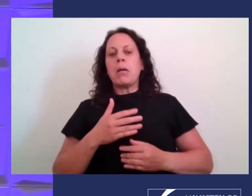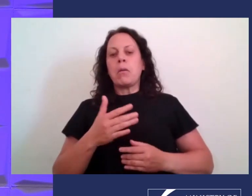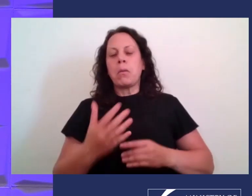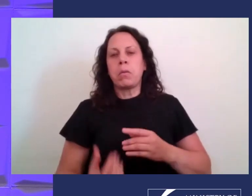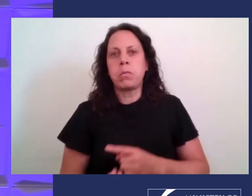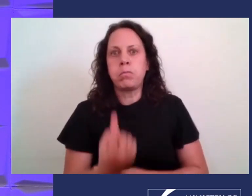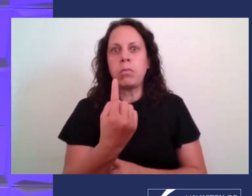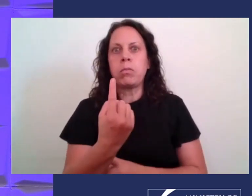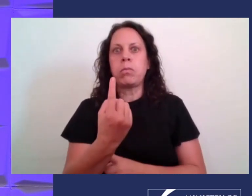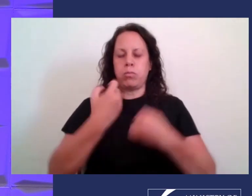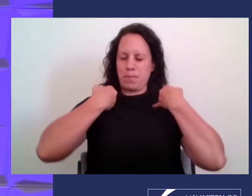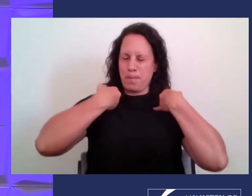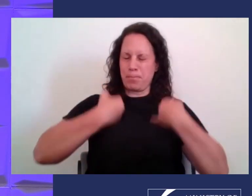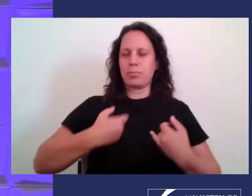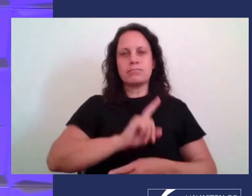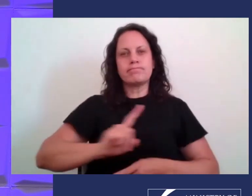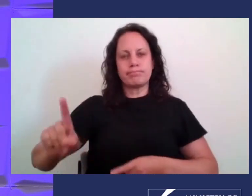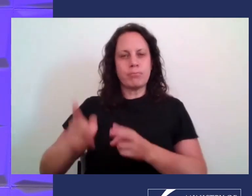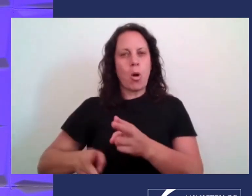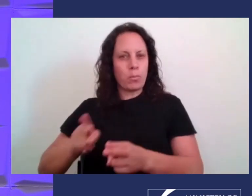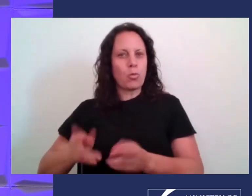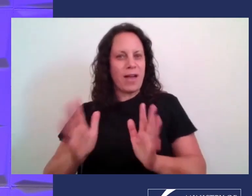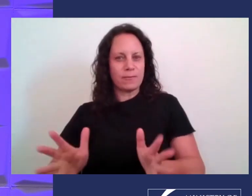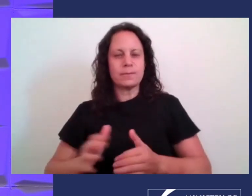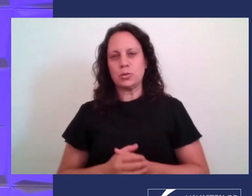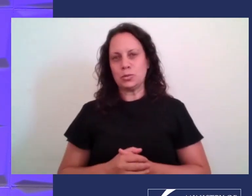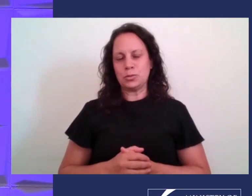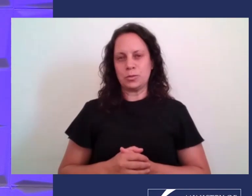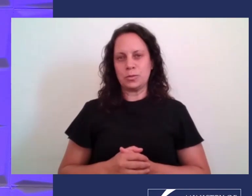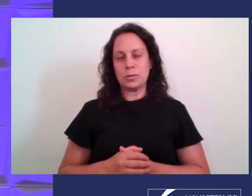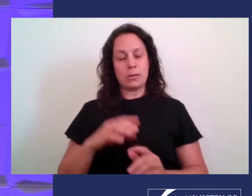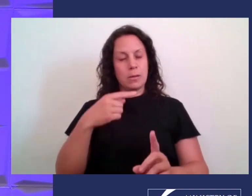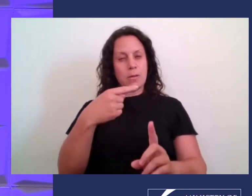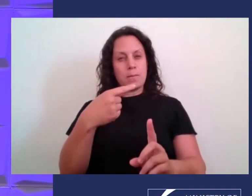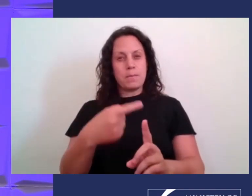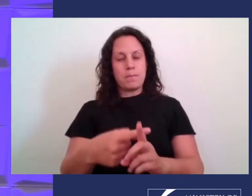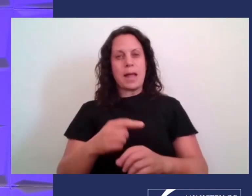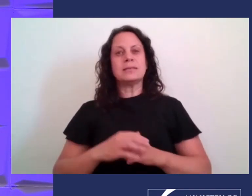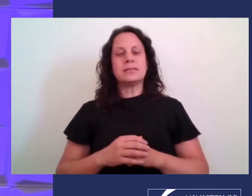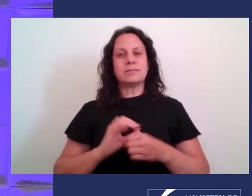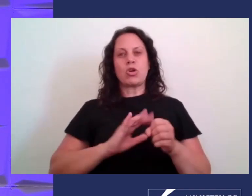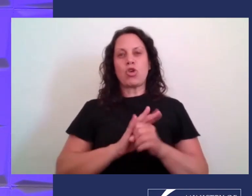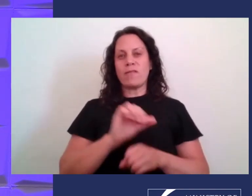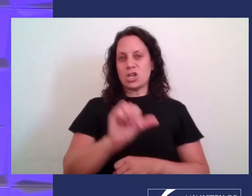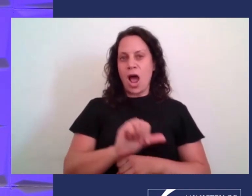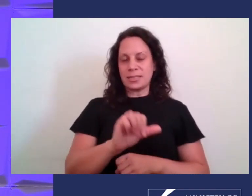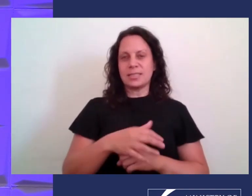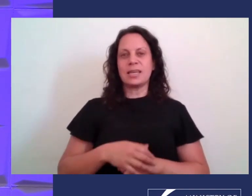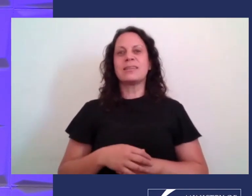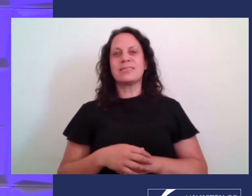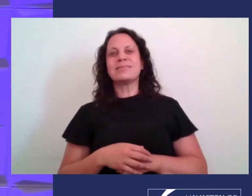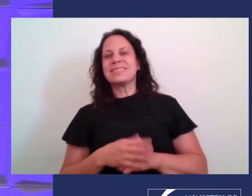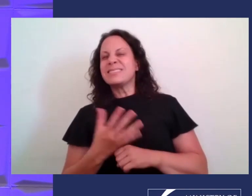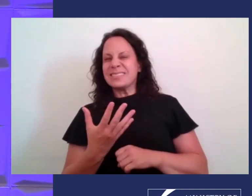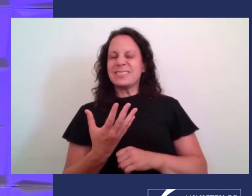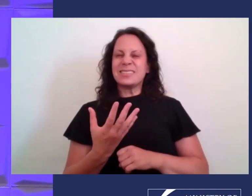and they'll need to come into hospital. There is a rare complication of COVID-19, which I think it's really important for parents to